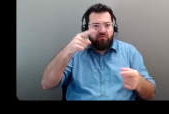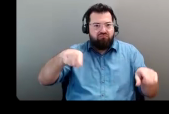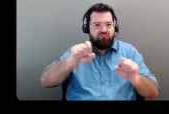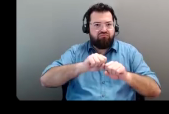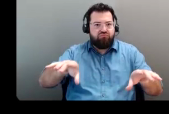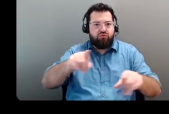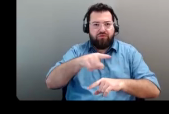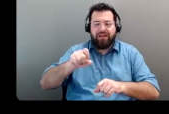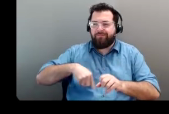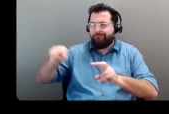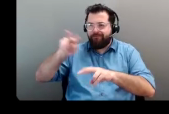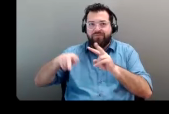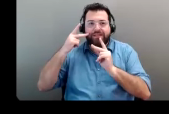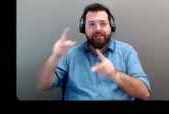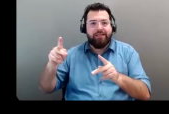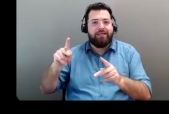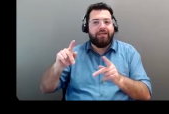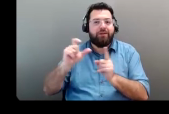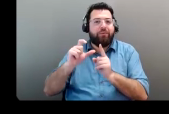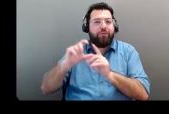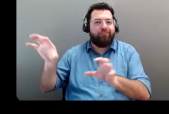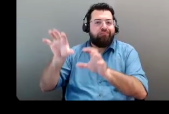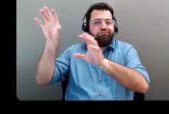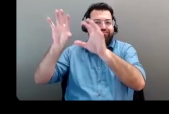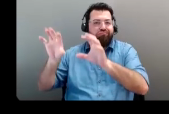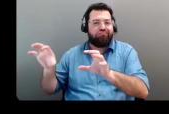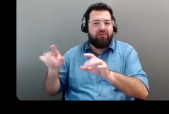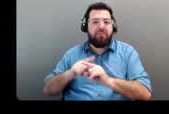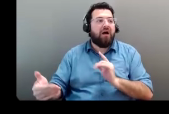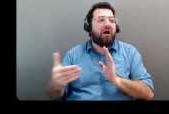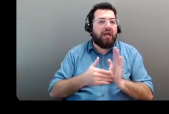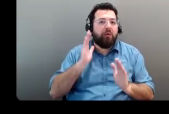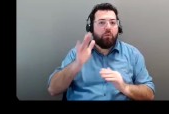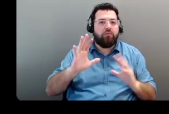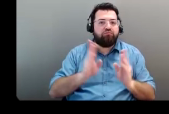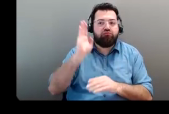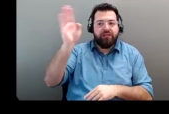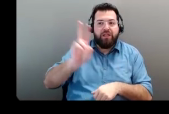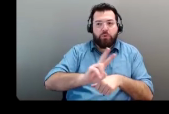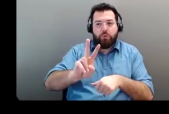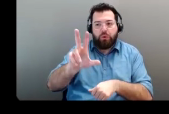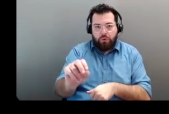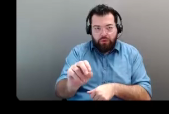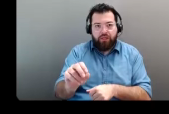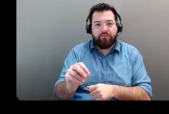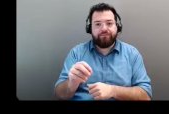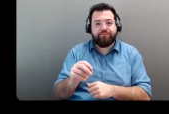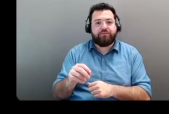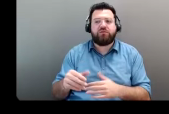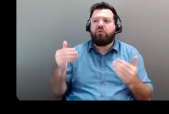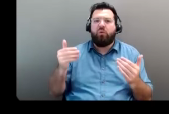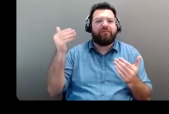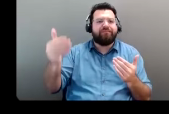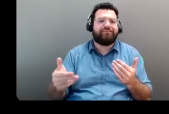the word clouds, but we are going to do another one at 2:30 as well. So, Rick, go ahead and move to the